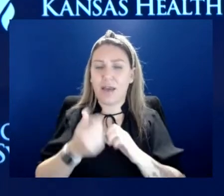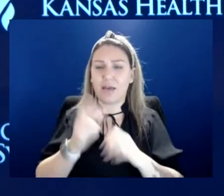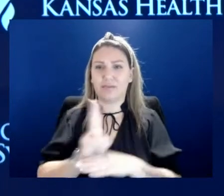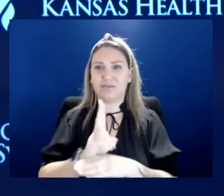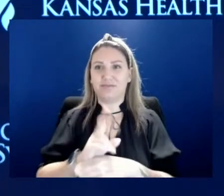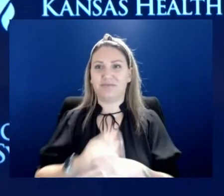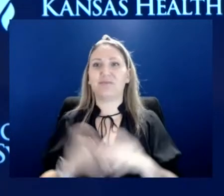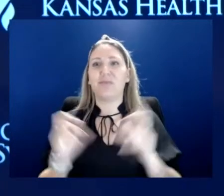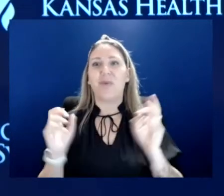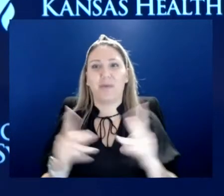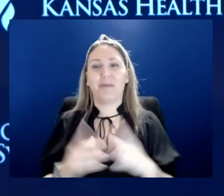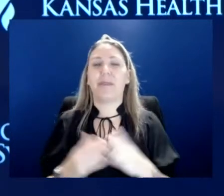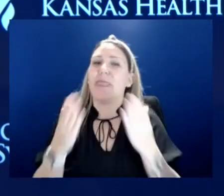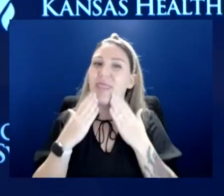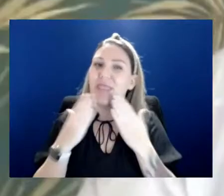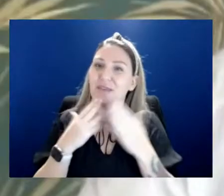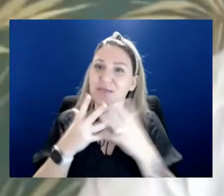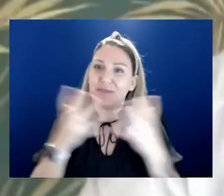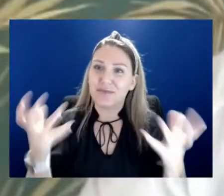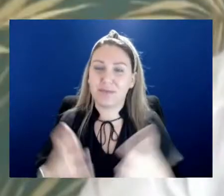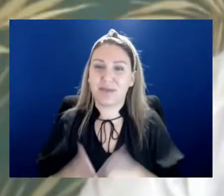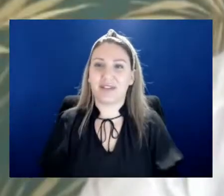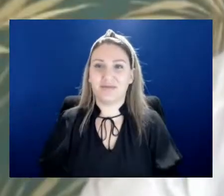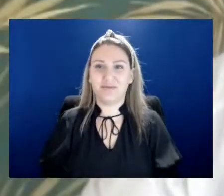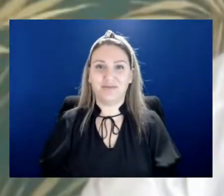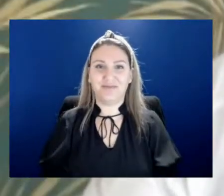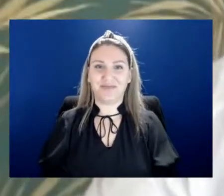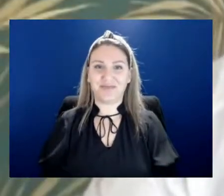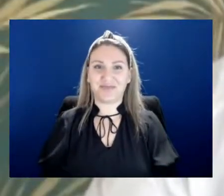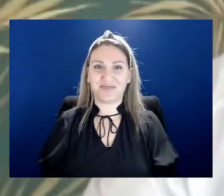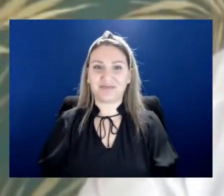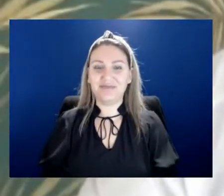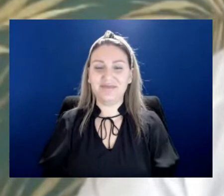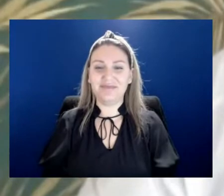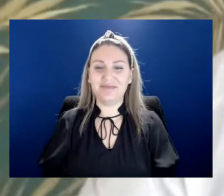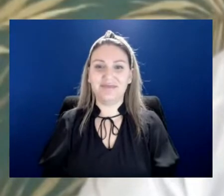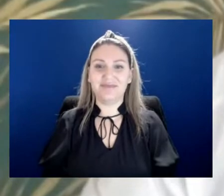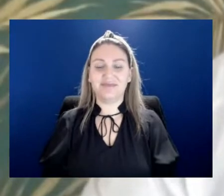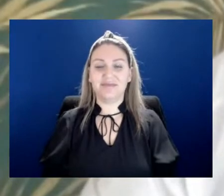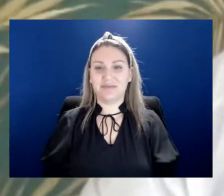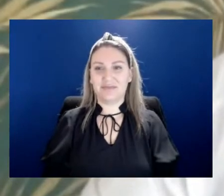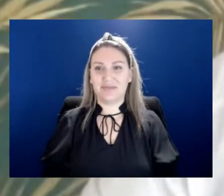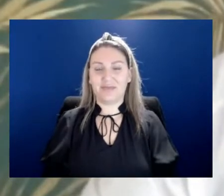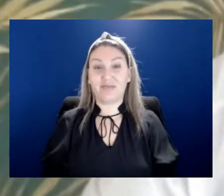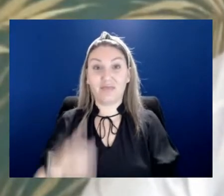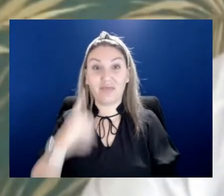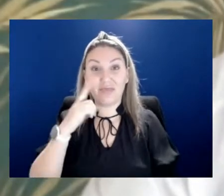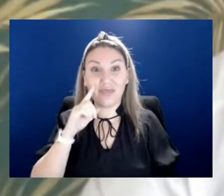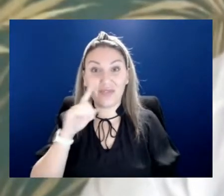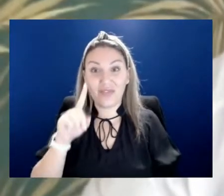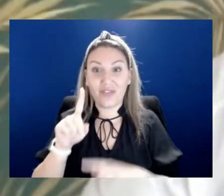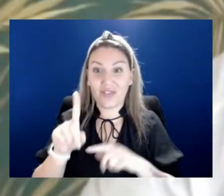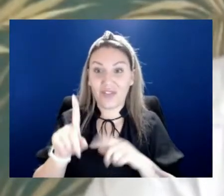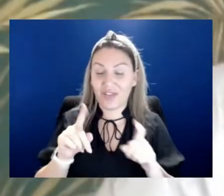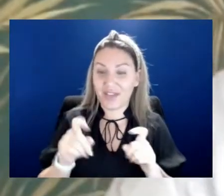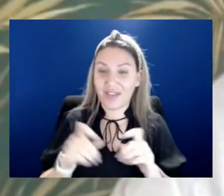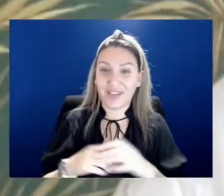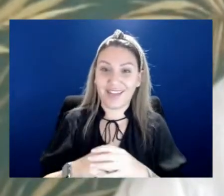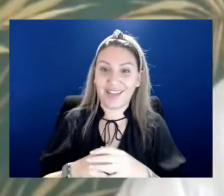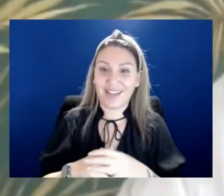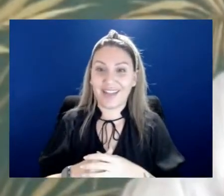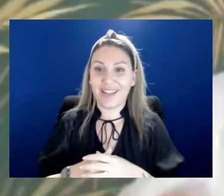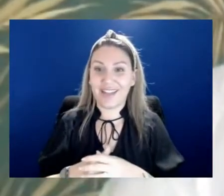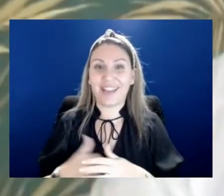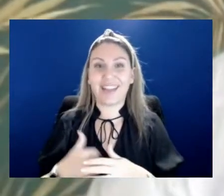Okay, thank you very much for these questions. Because I'm not only a doctor, I'm